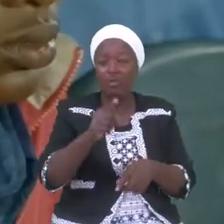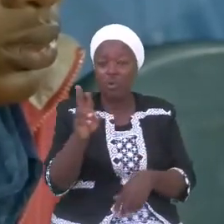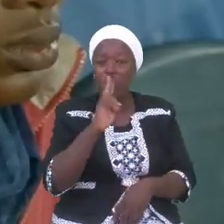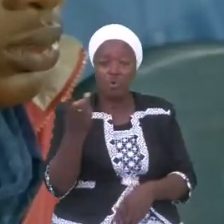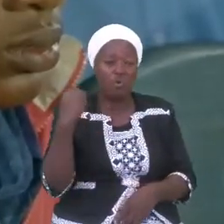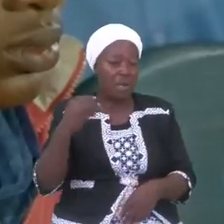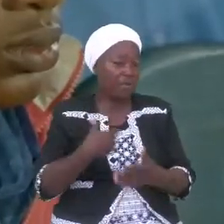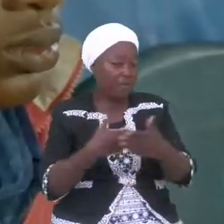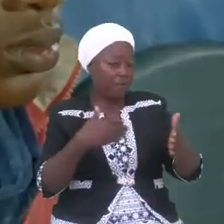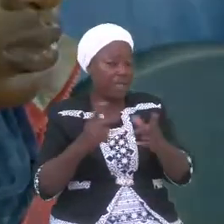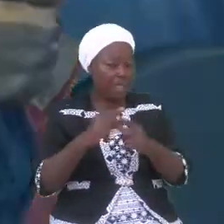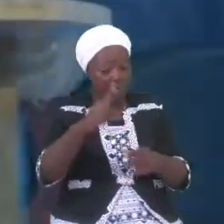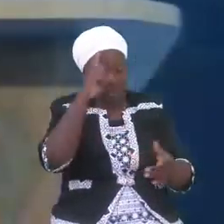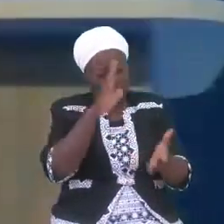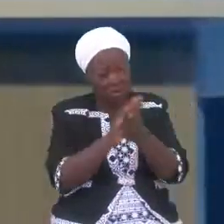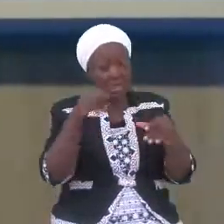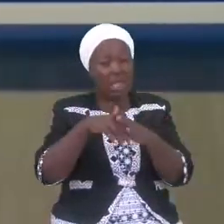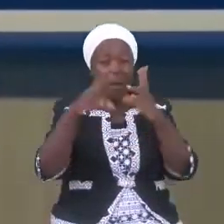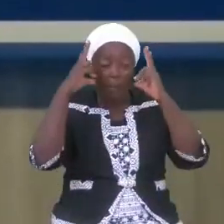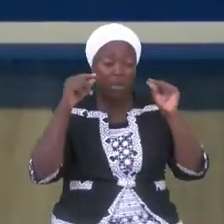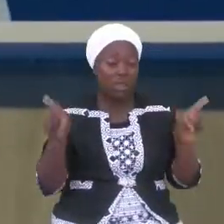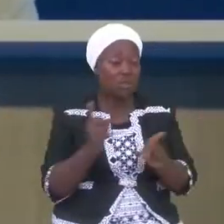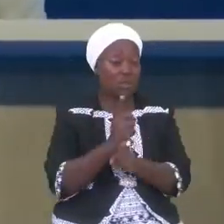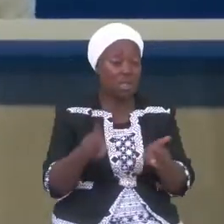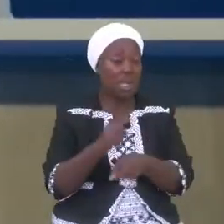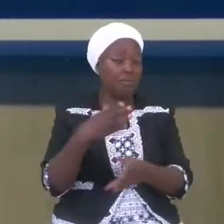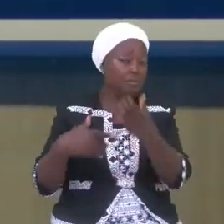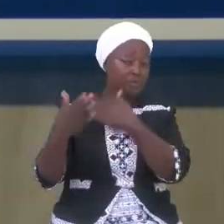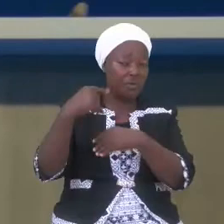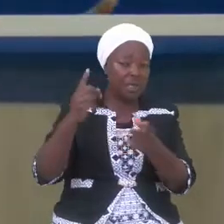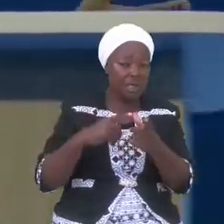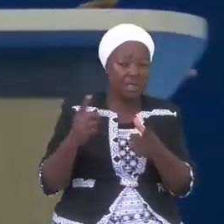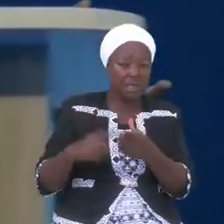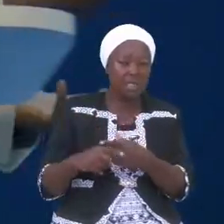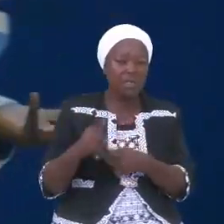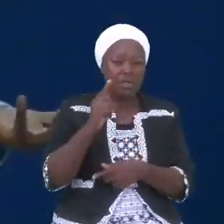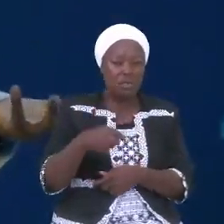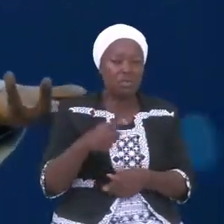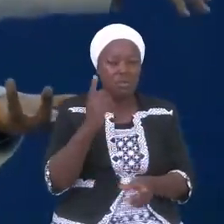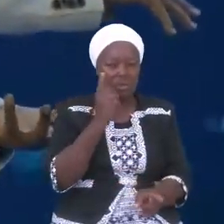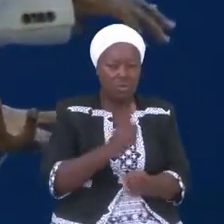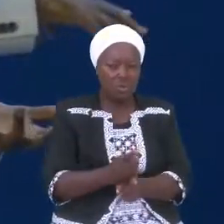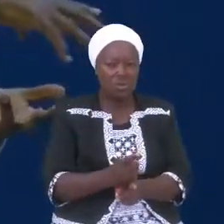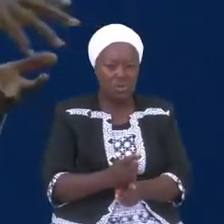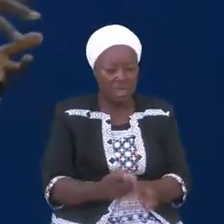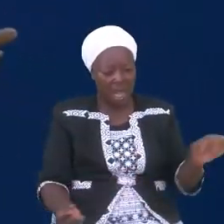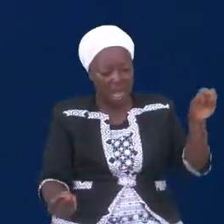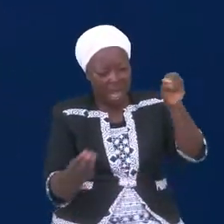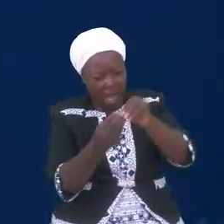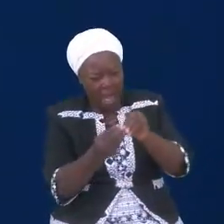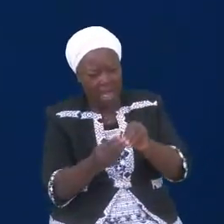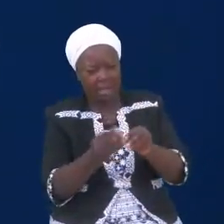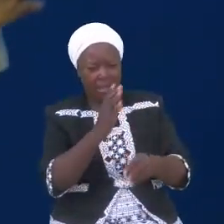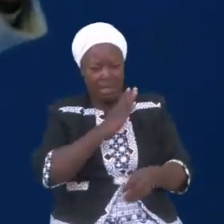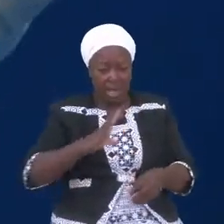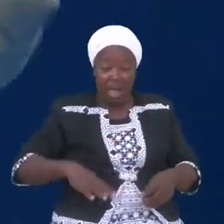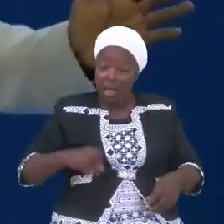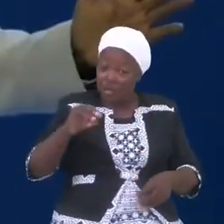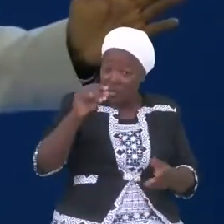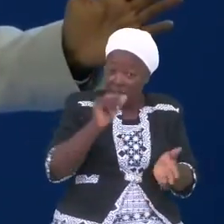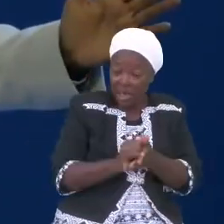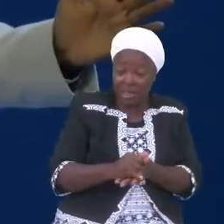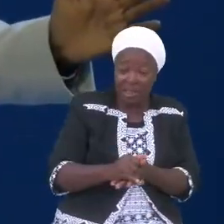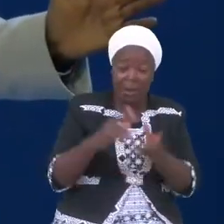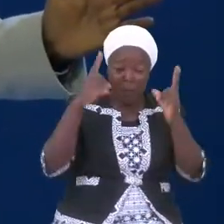if you trust in Moses like you trusted in Moses before, and then you just add Christ, so that Moses